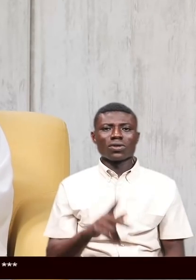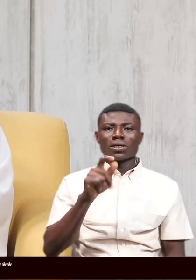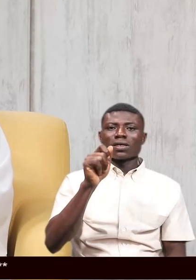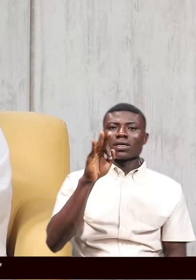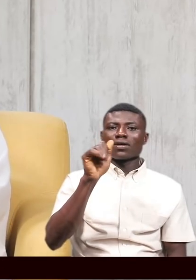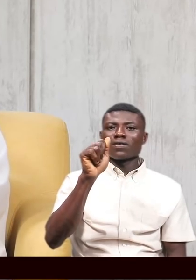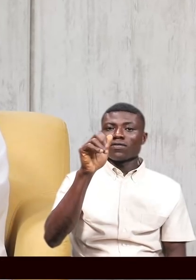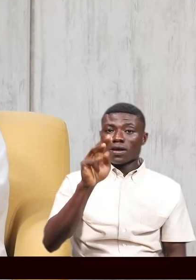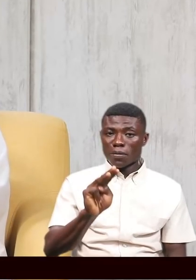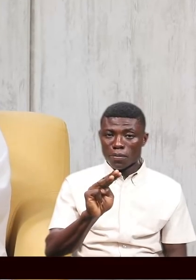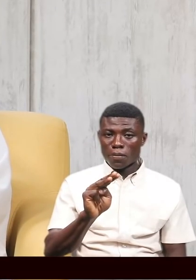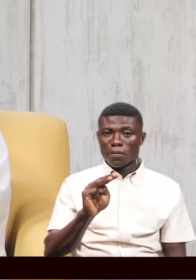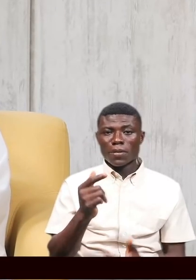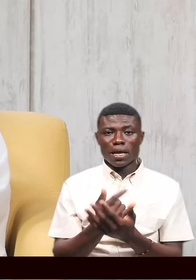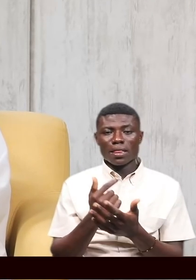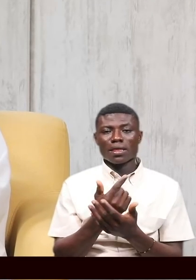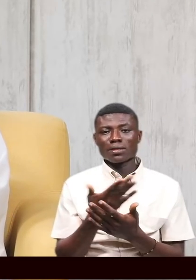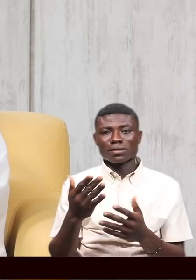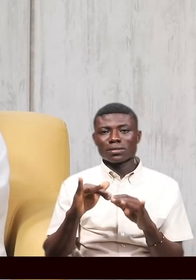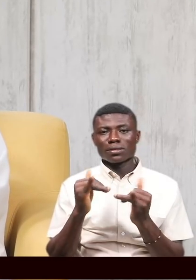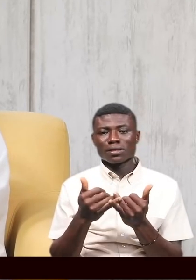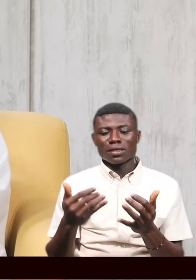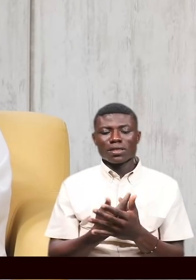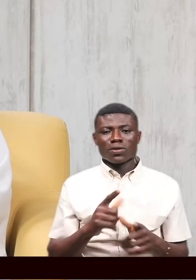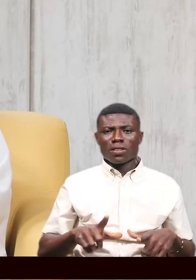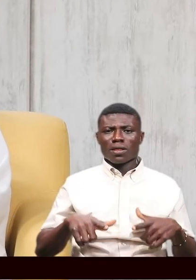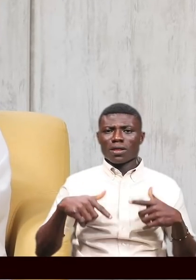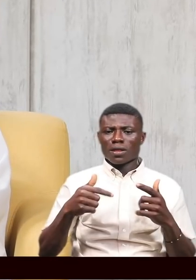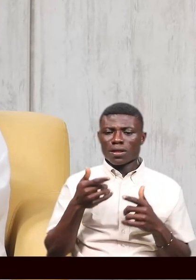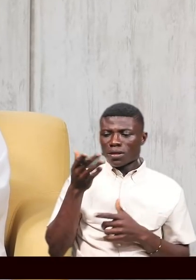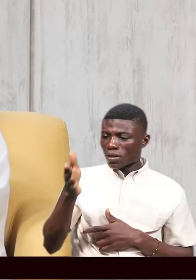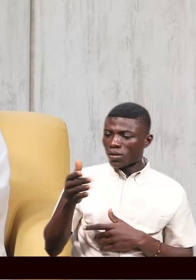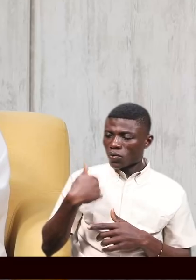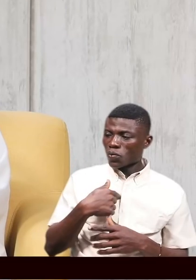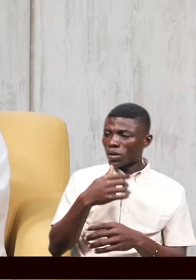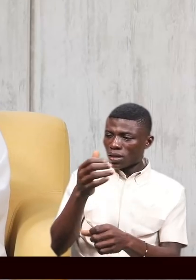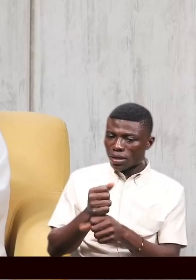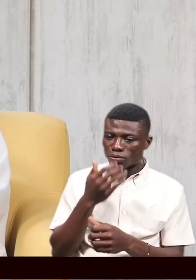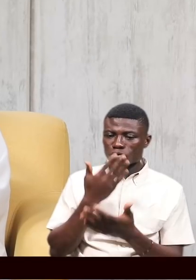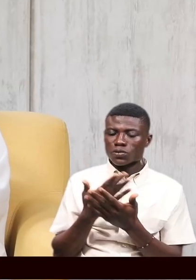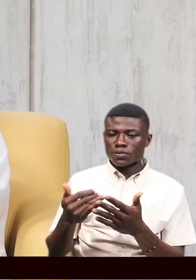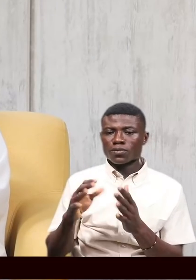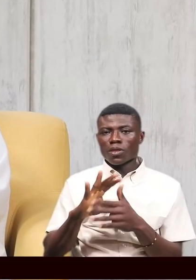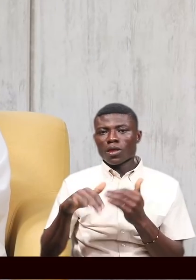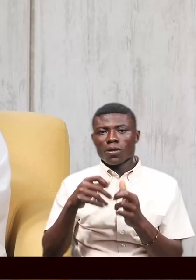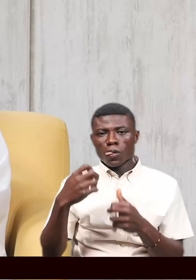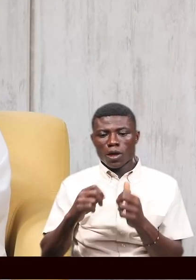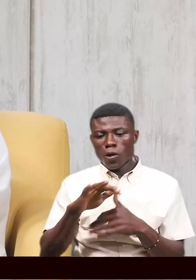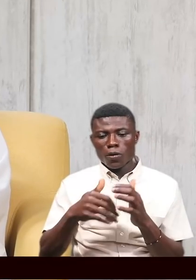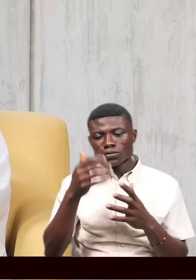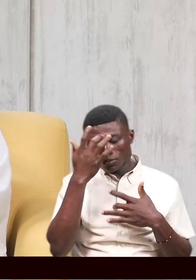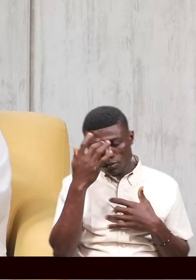kafam gana limited to home appliances new life from your party e ho ene ekwagye ayar hwe chronic conditions be